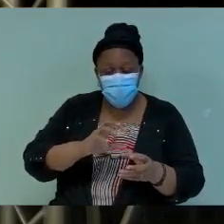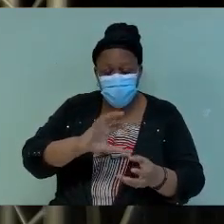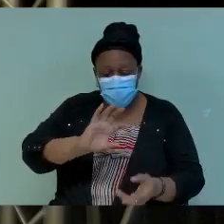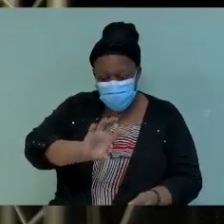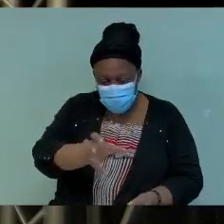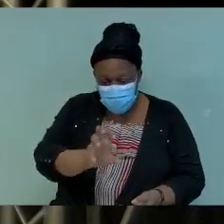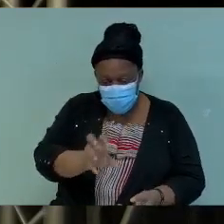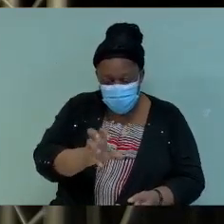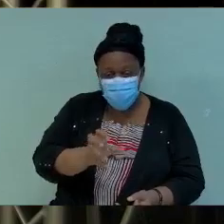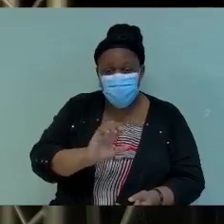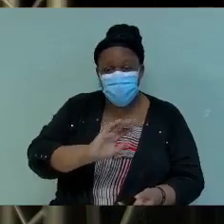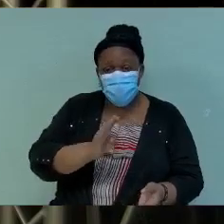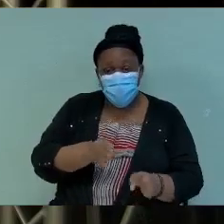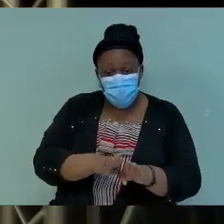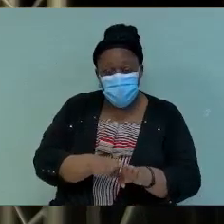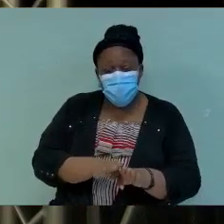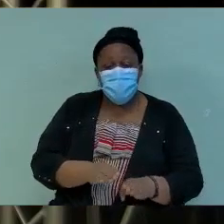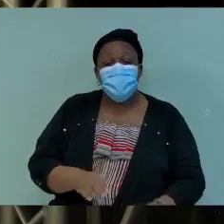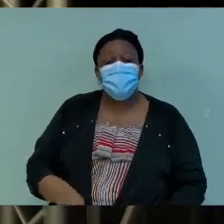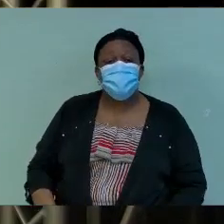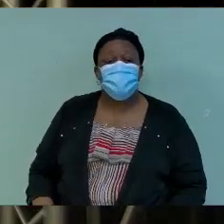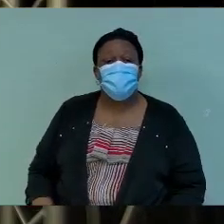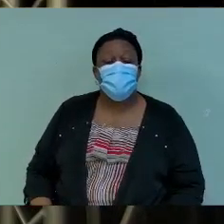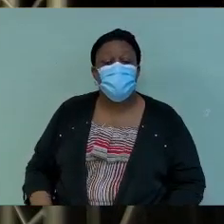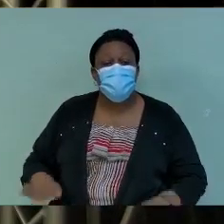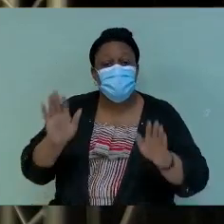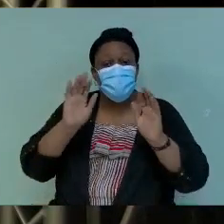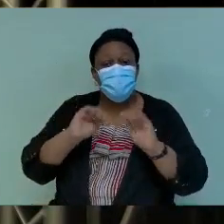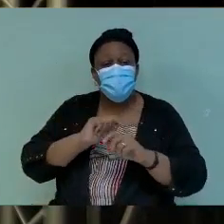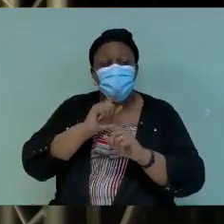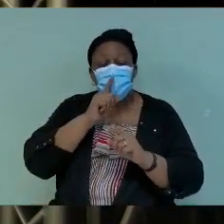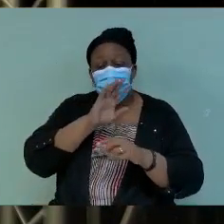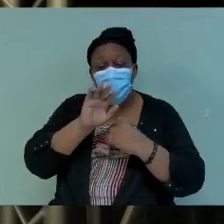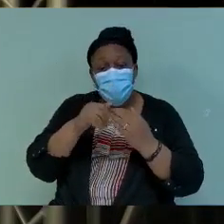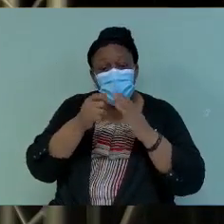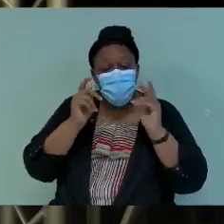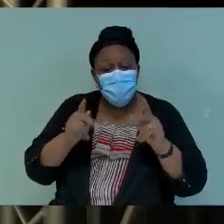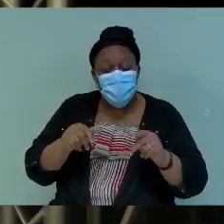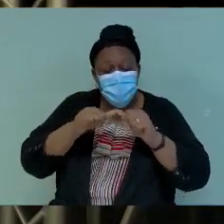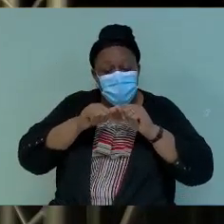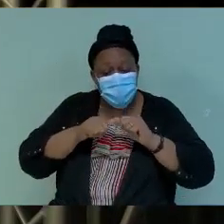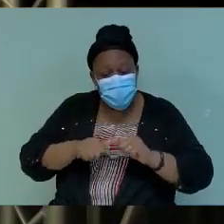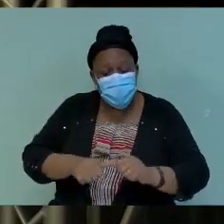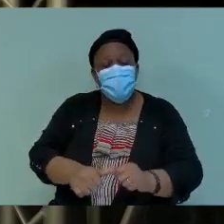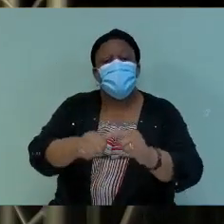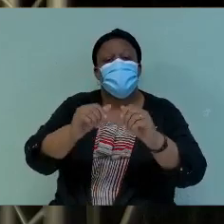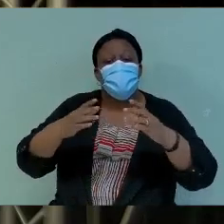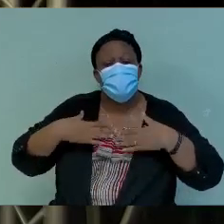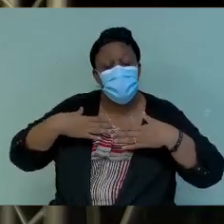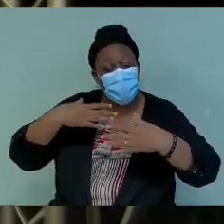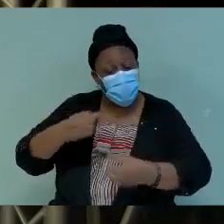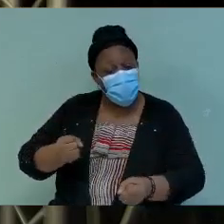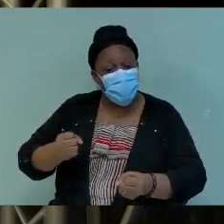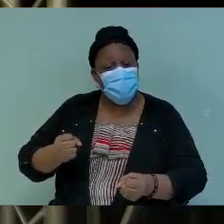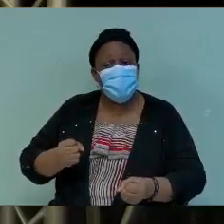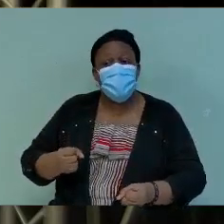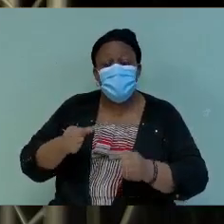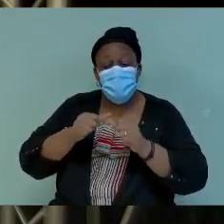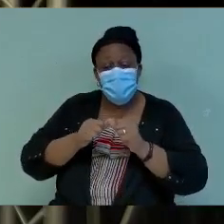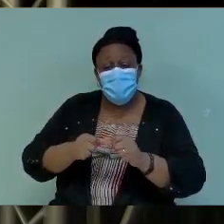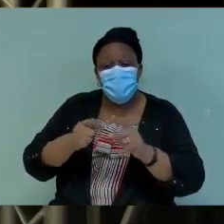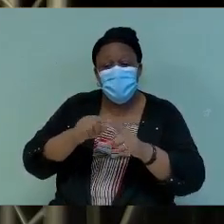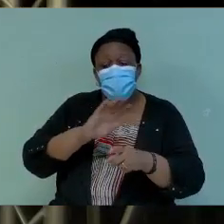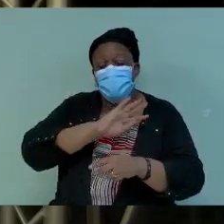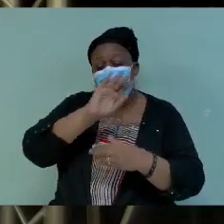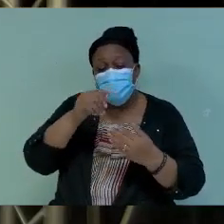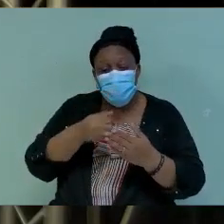the overall health of the people of St. Kitts and Nevis continues to be our individual and